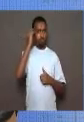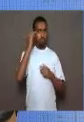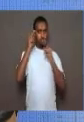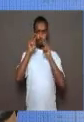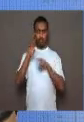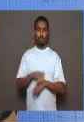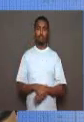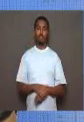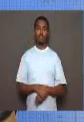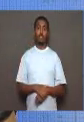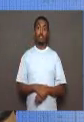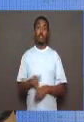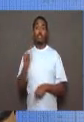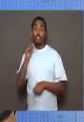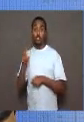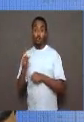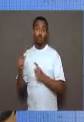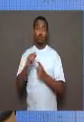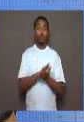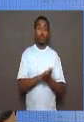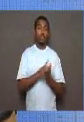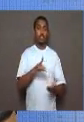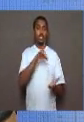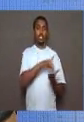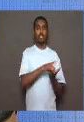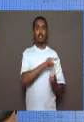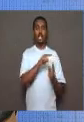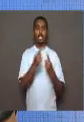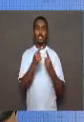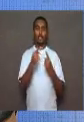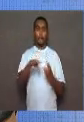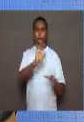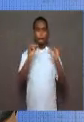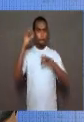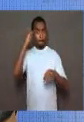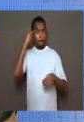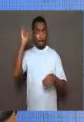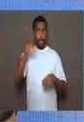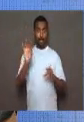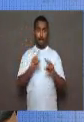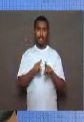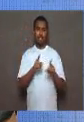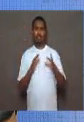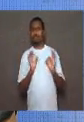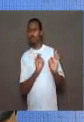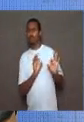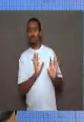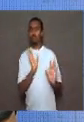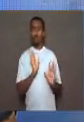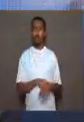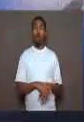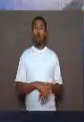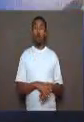mind. She goes to school in the town, and she's picking up ideas there that I don't